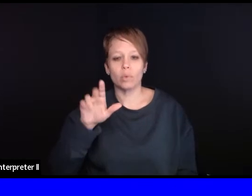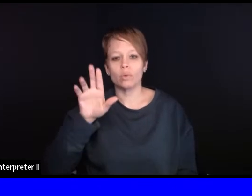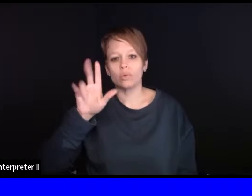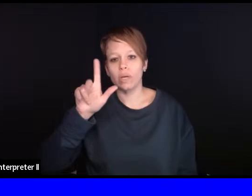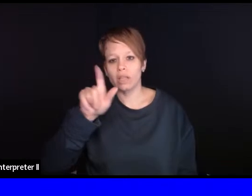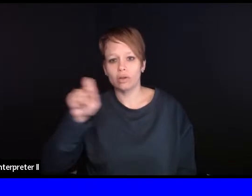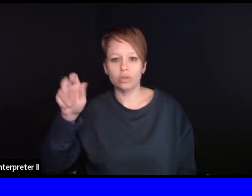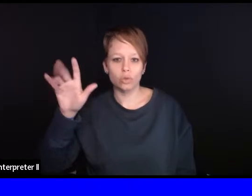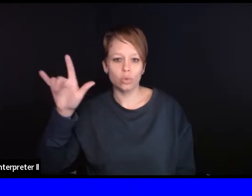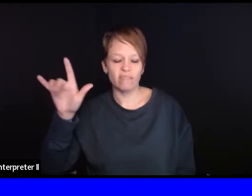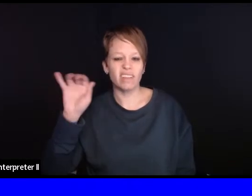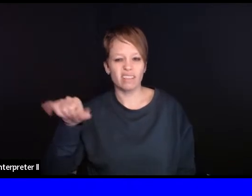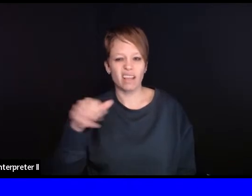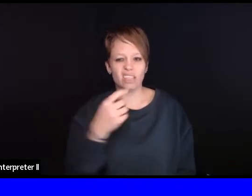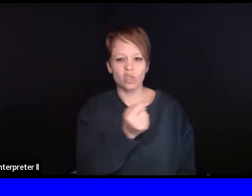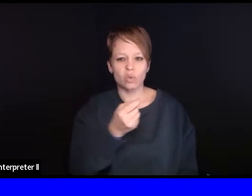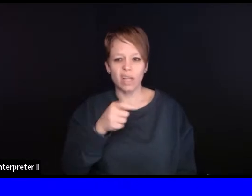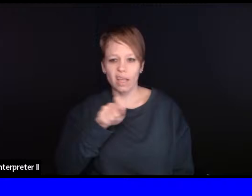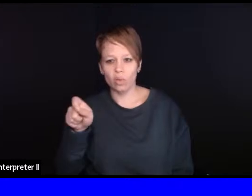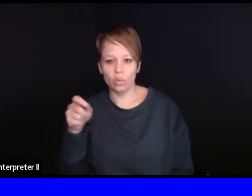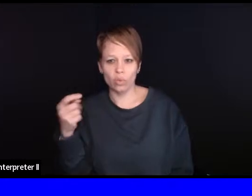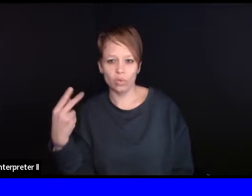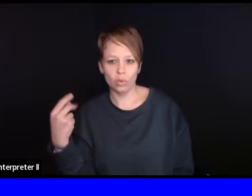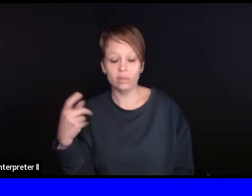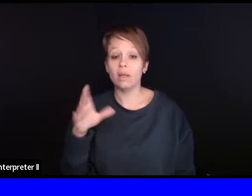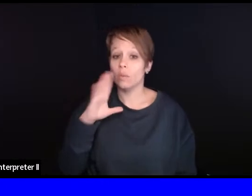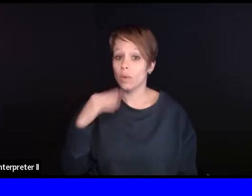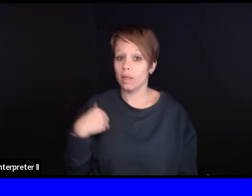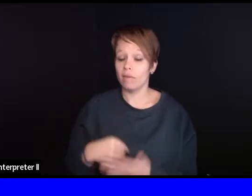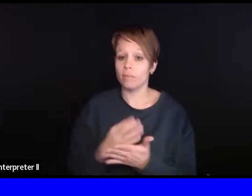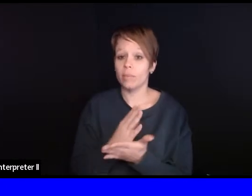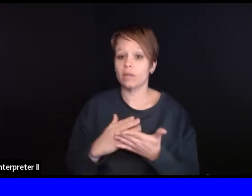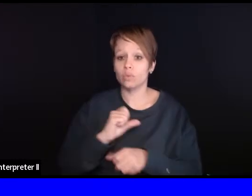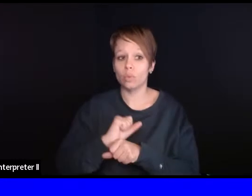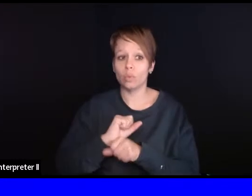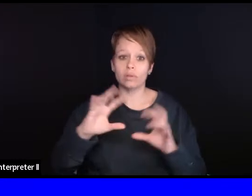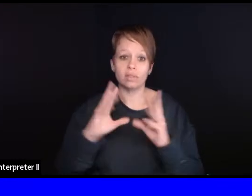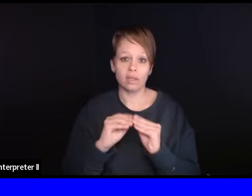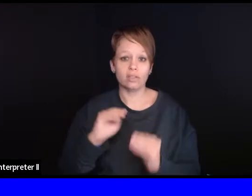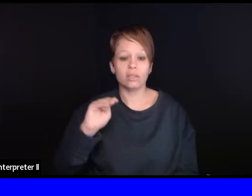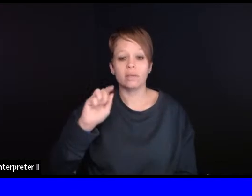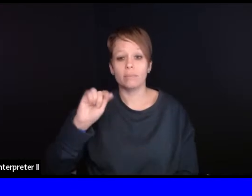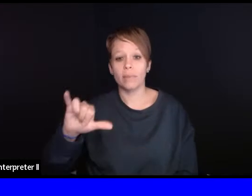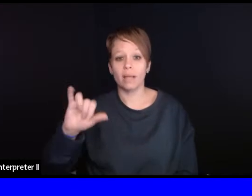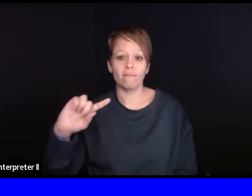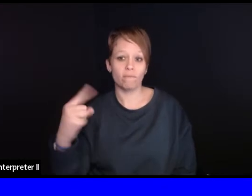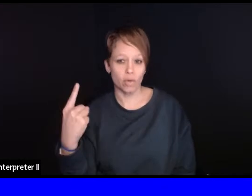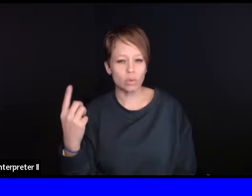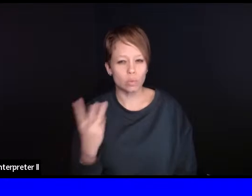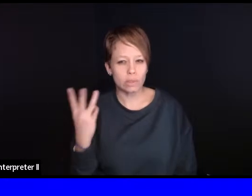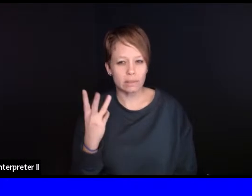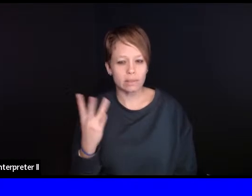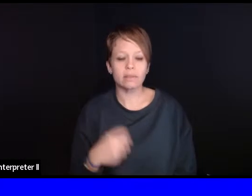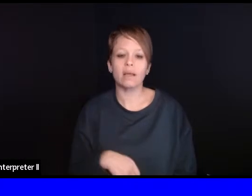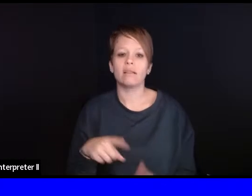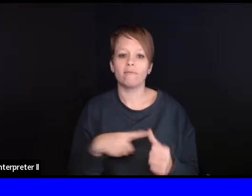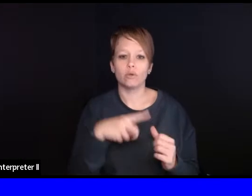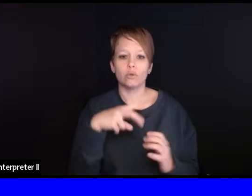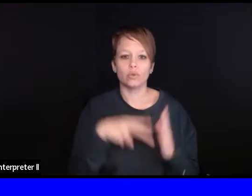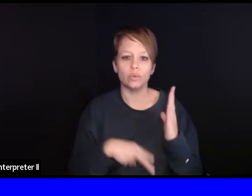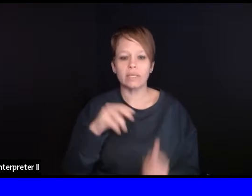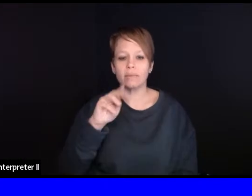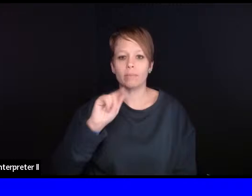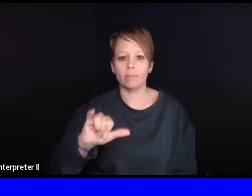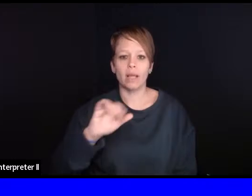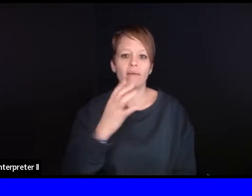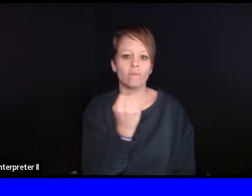Tuesday through Thursday. We will have a budget work session on Wednesday, May 1st. First reading, May 14th, second